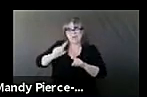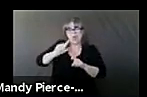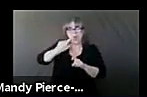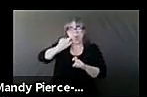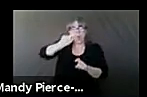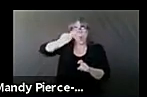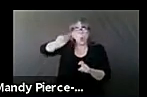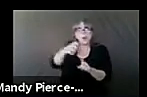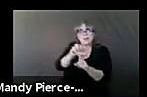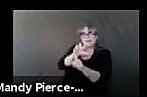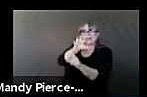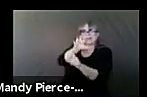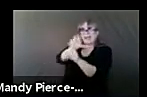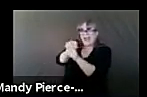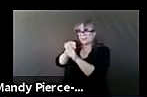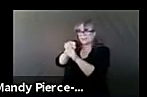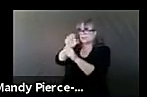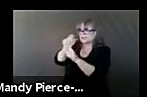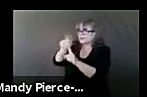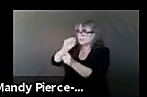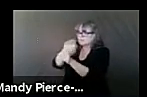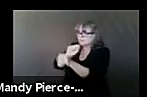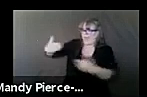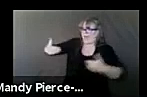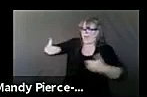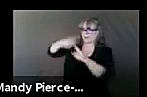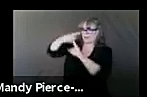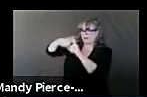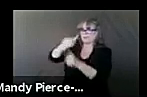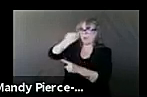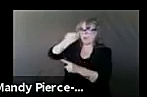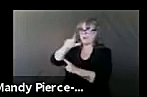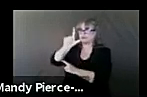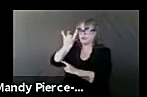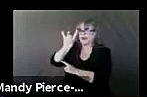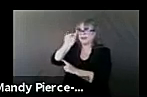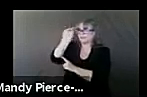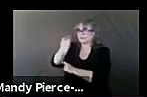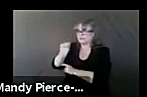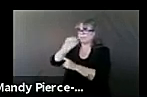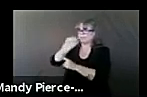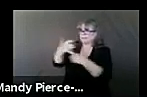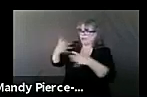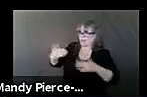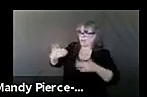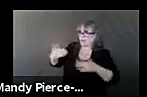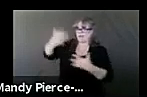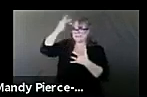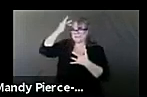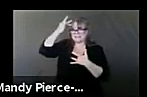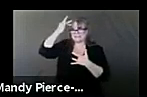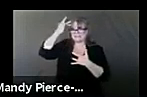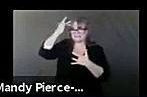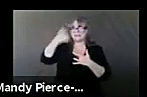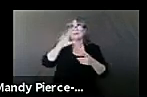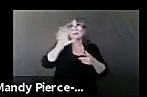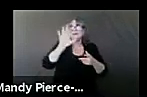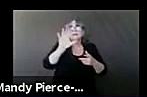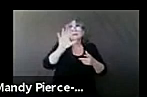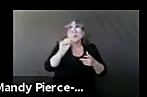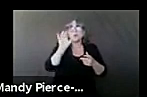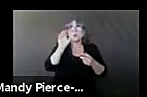is a more accurate count of illnesses, and everybody knows that testing supplies are in strong demand, but short supply.